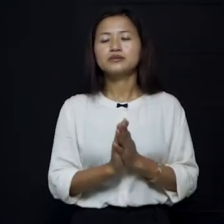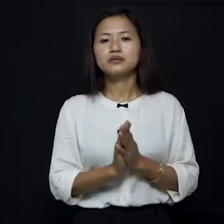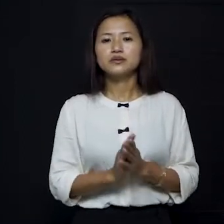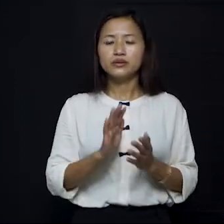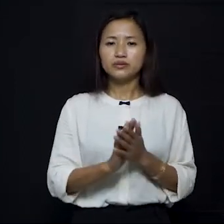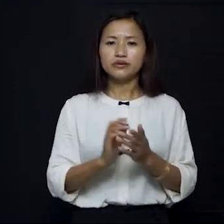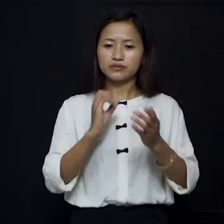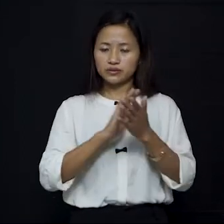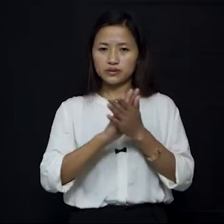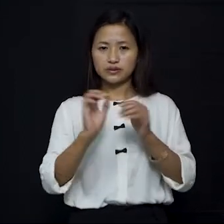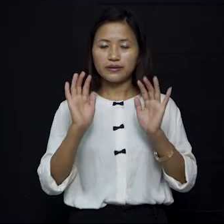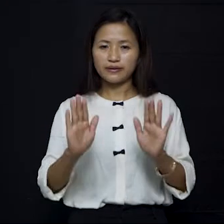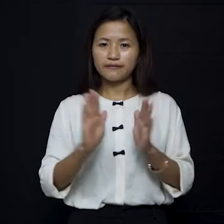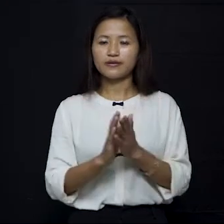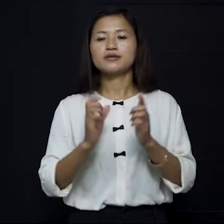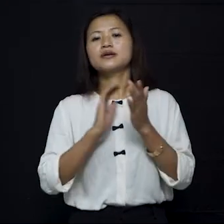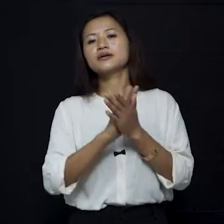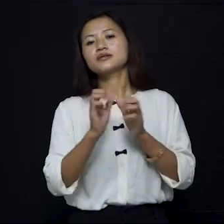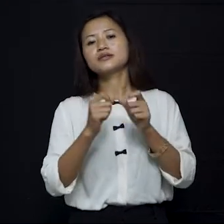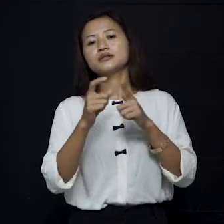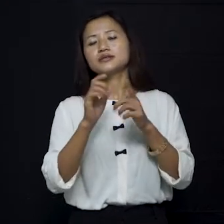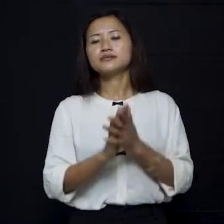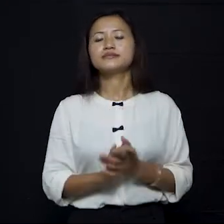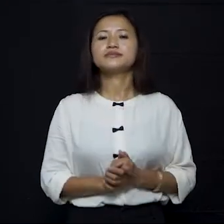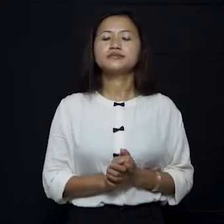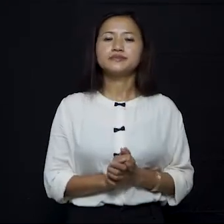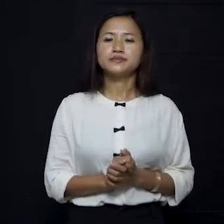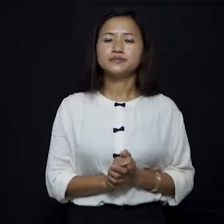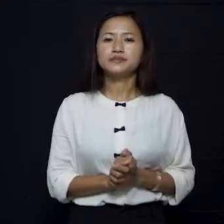means you are using an incorrect tense, okay?